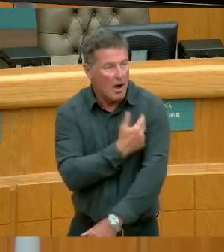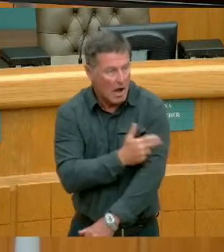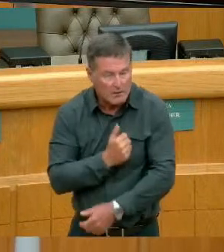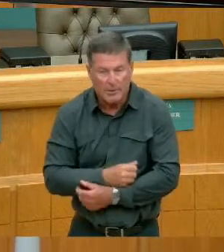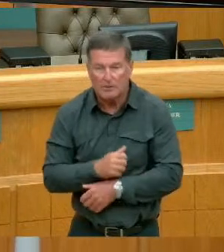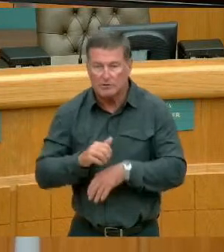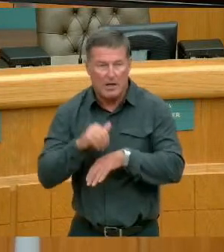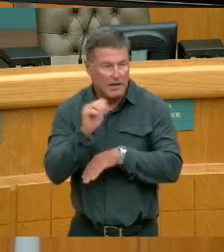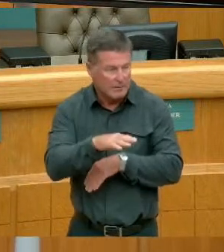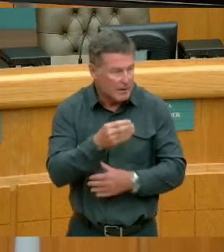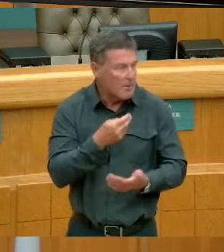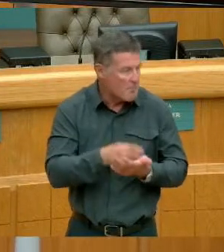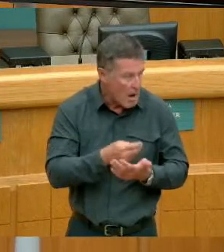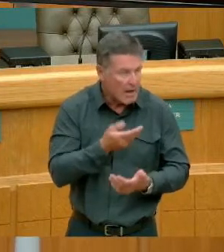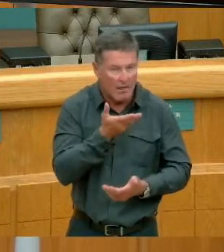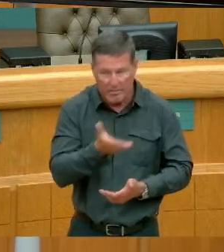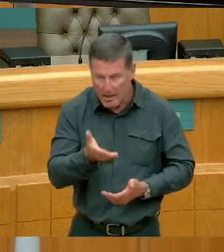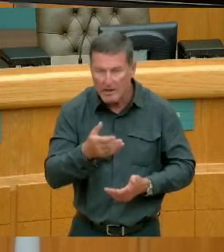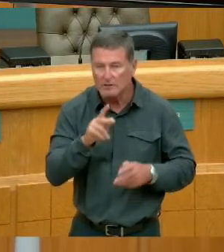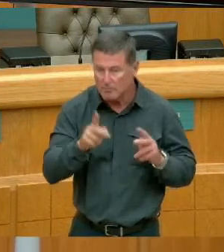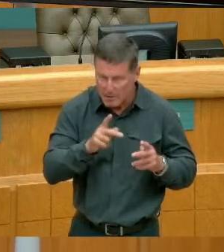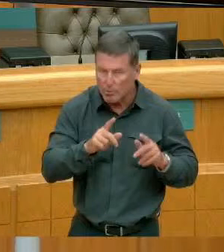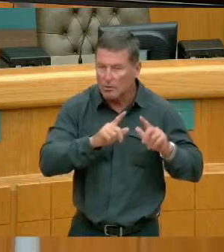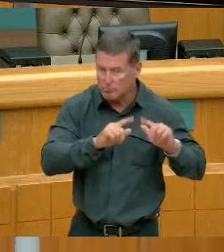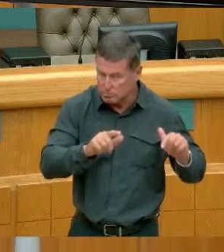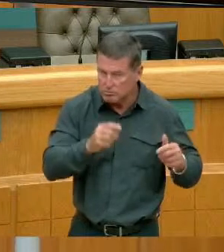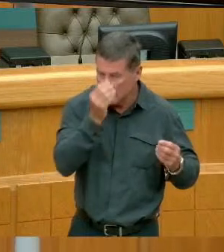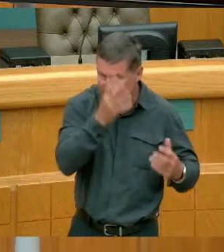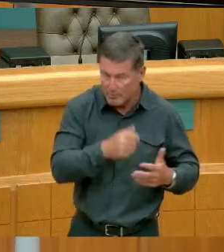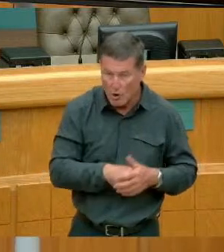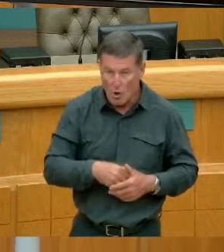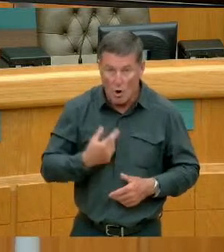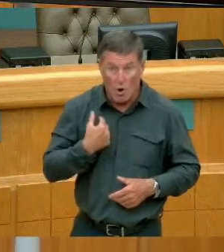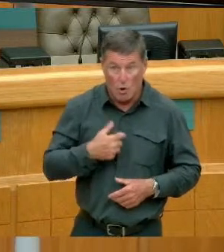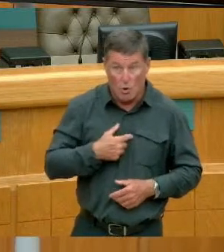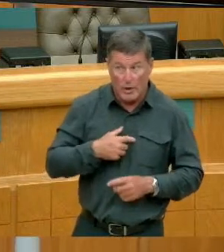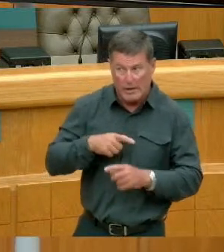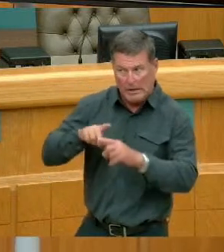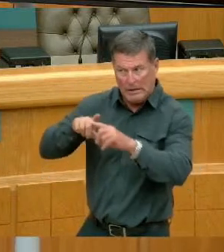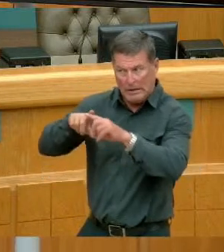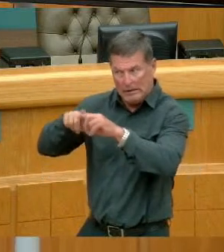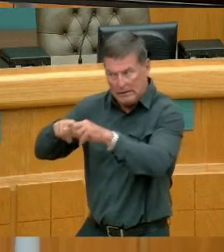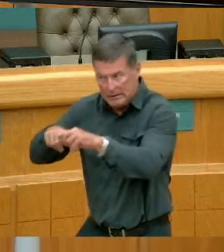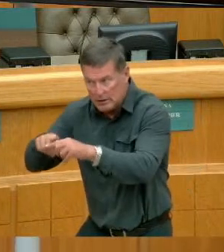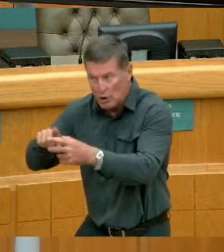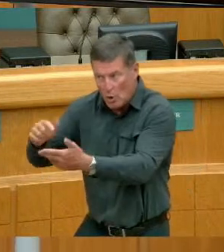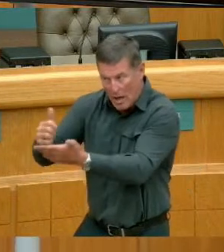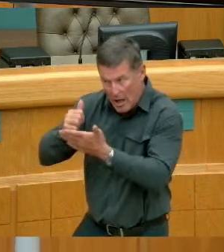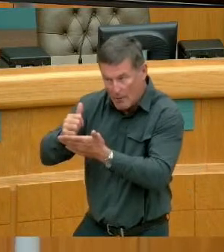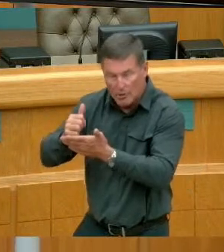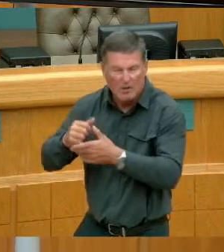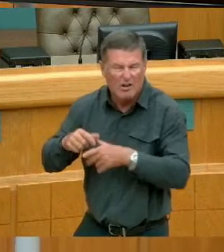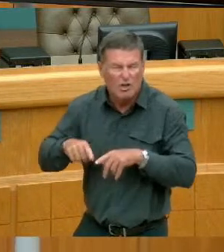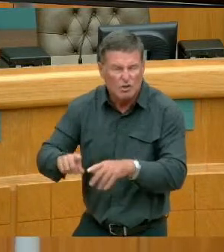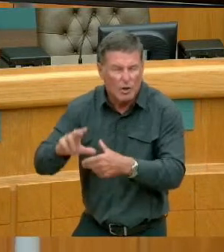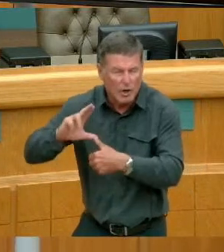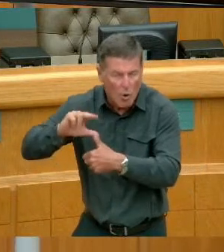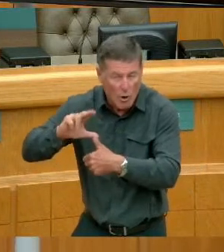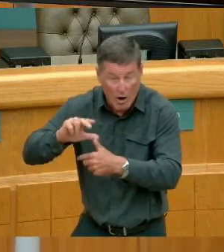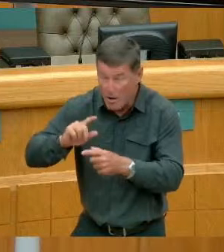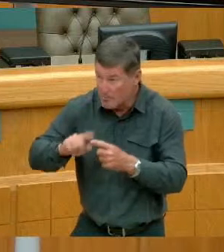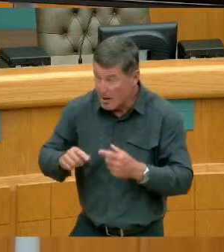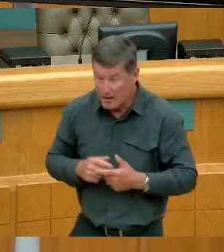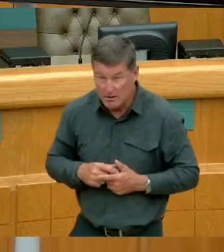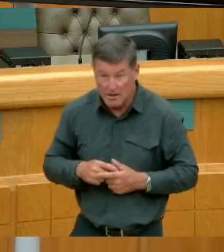with information. And we rely on CBRAC often during hurricanes, but in a pandemic situation like this